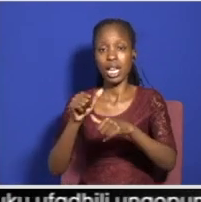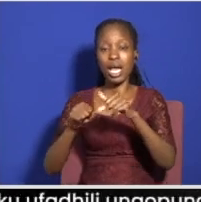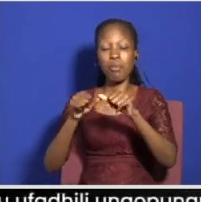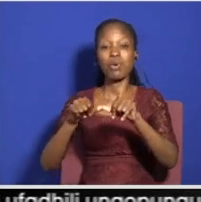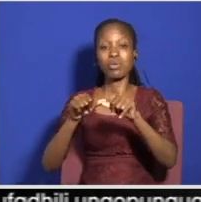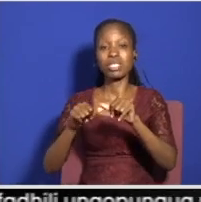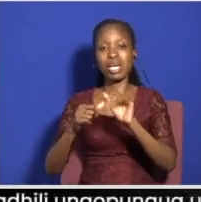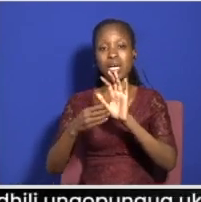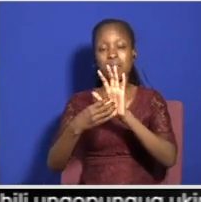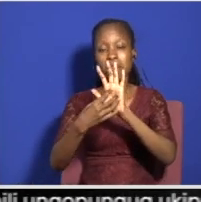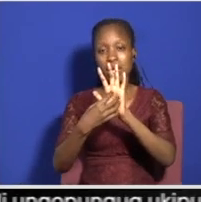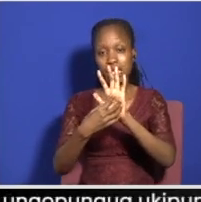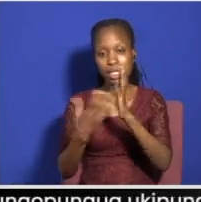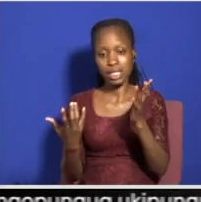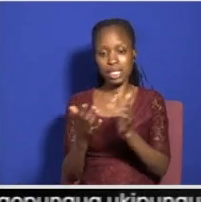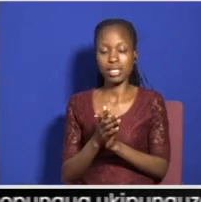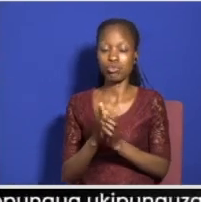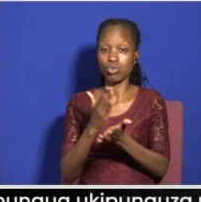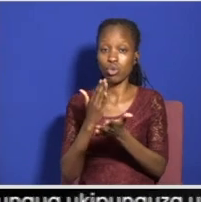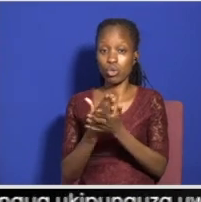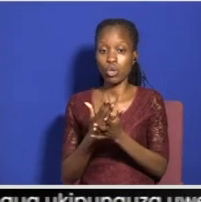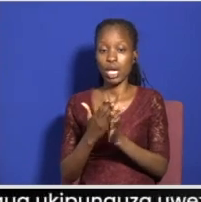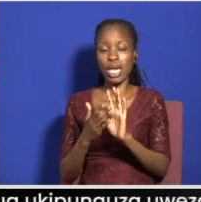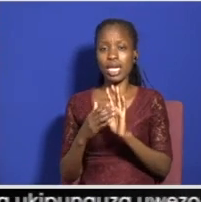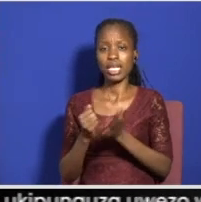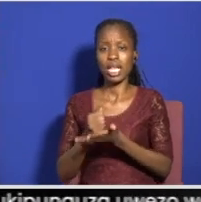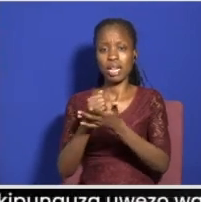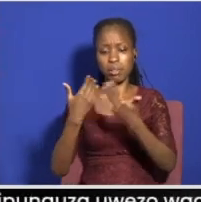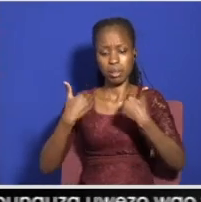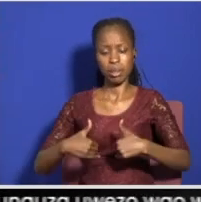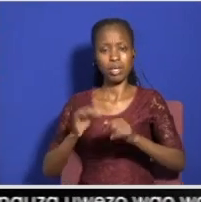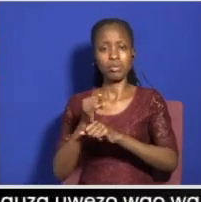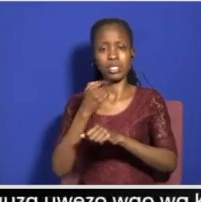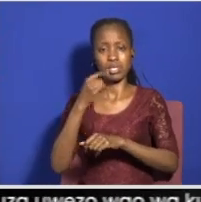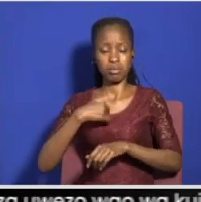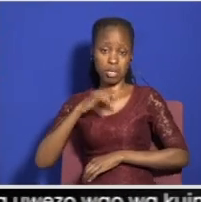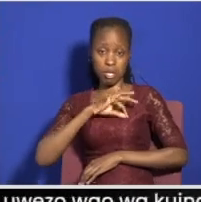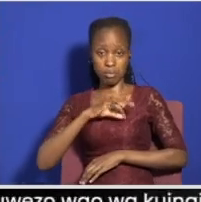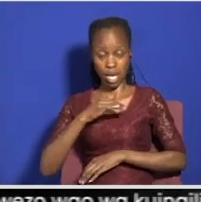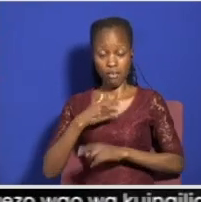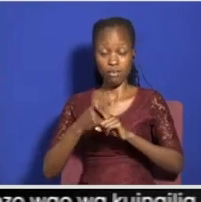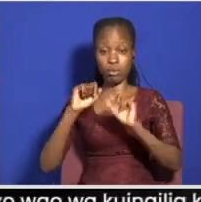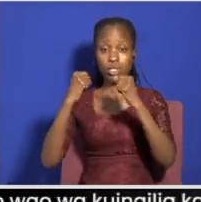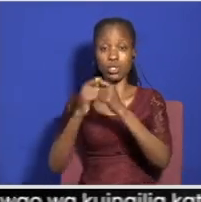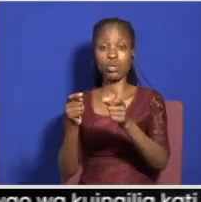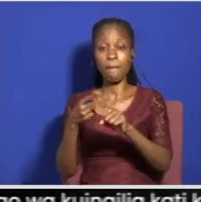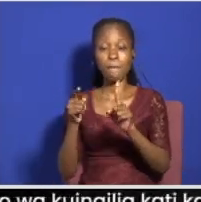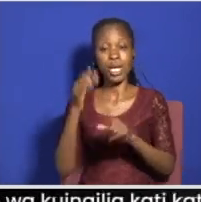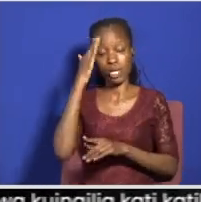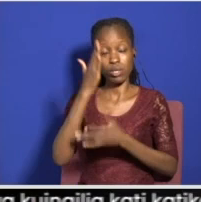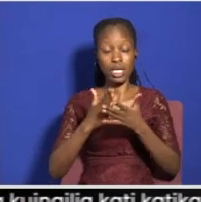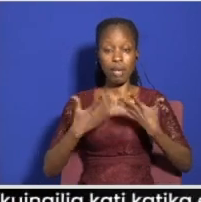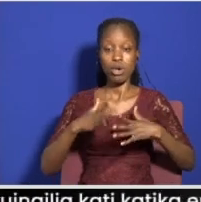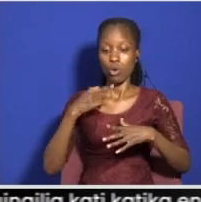marketing. It helps. Personally, I cannot say that I've benefited from social media, but there are people who do